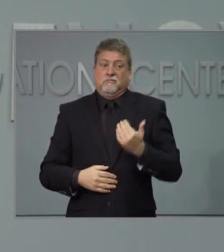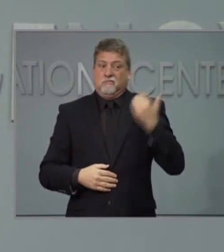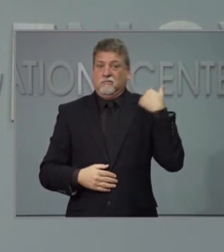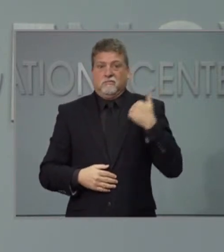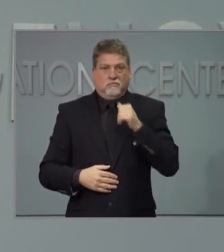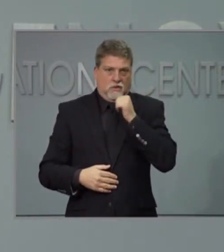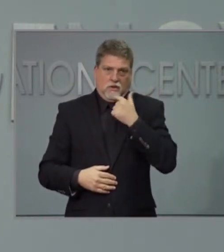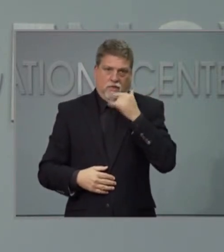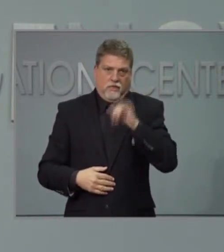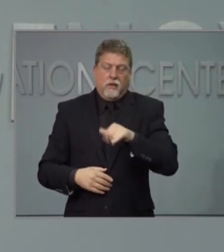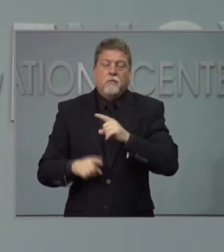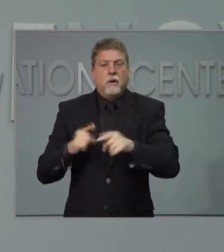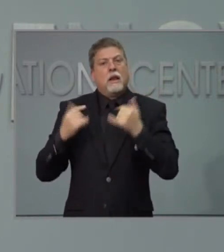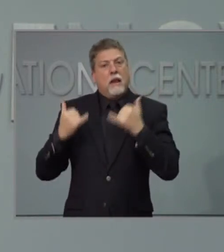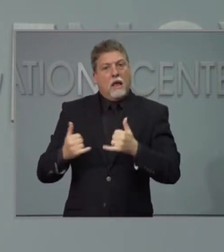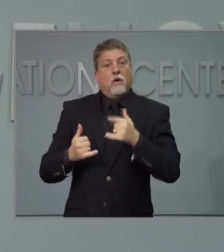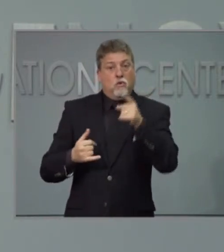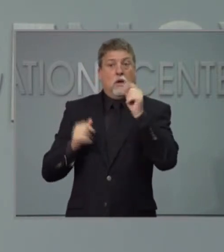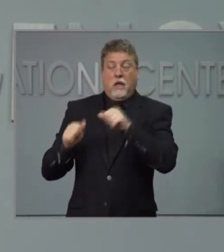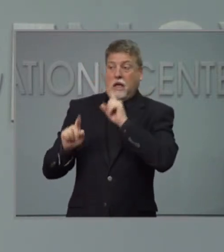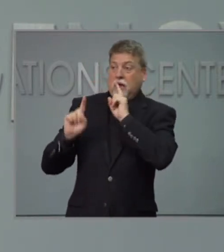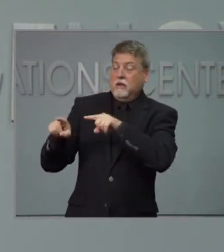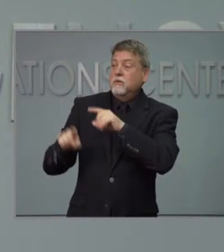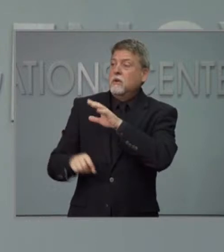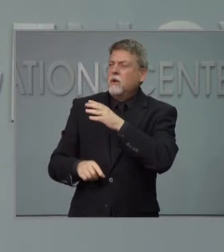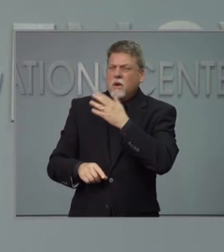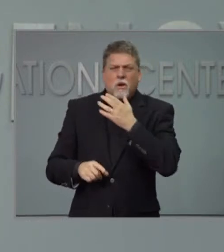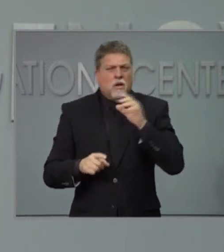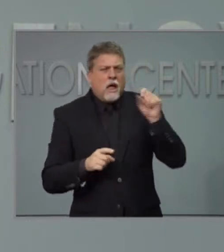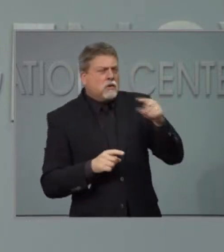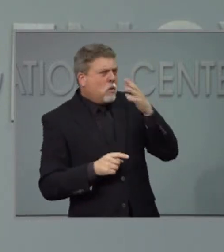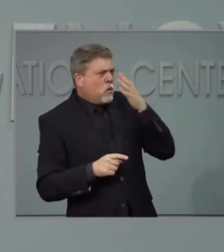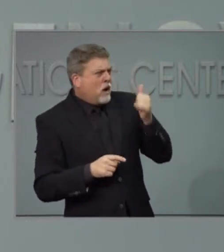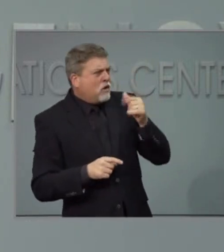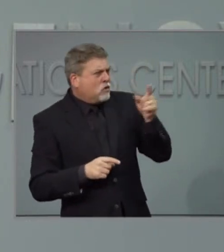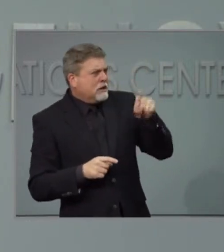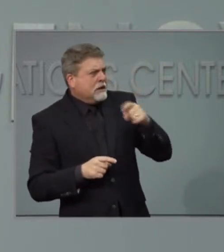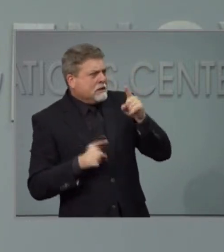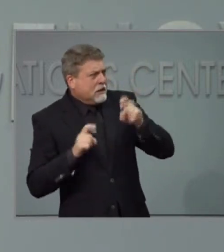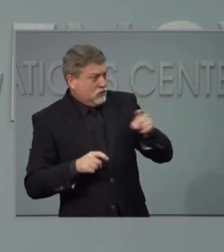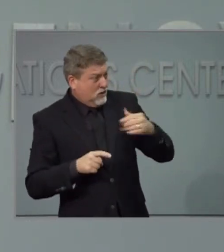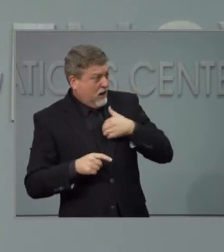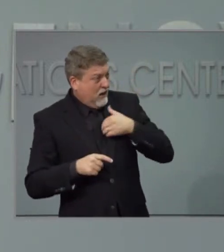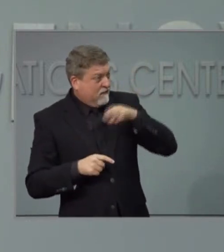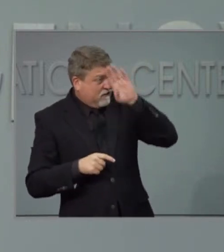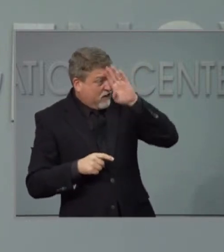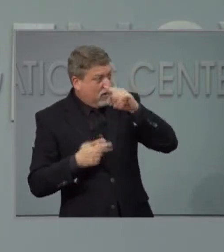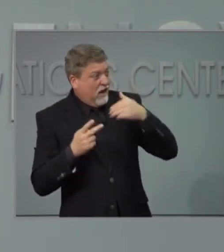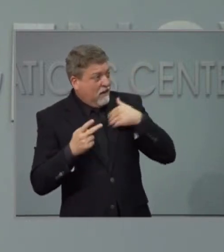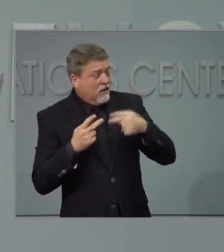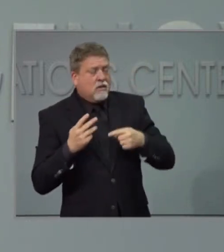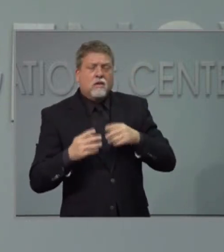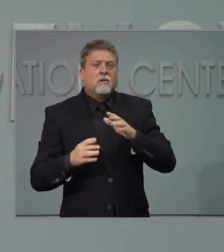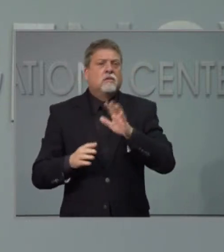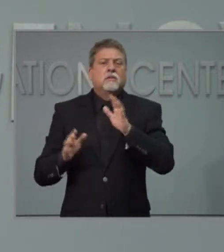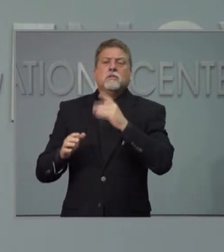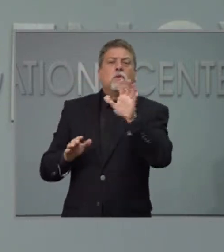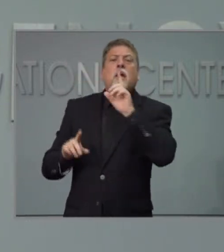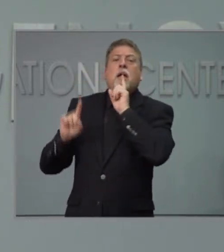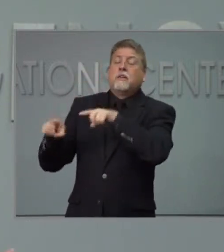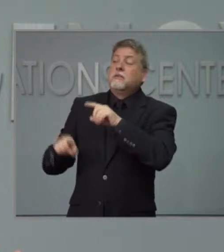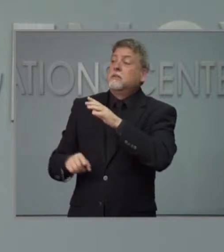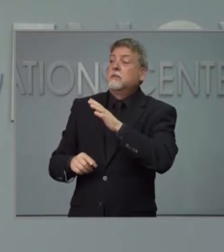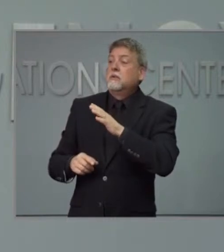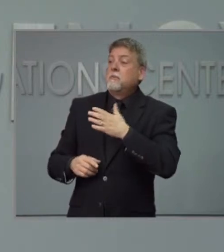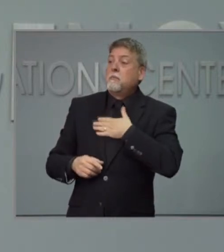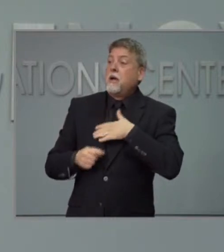in the past. So depending on the location in which you get your test, you may have to check off different things, but I think the